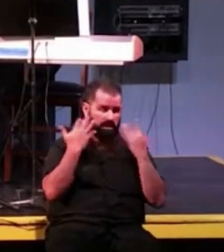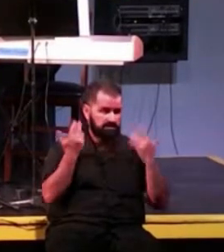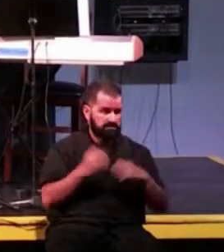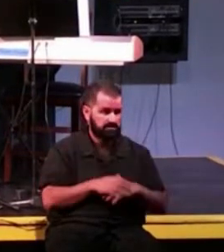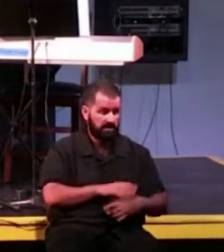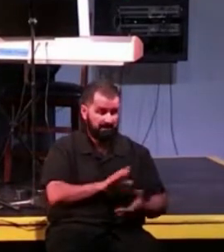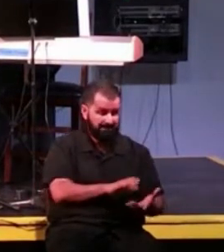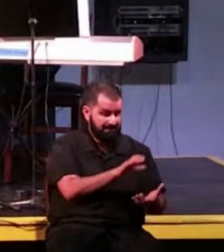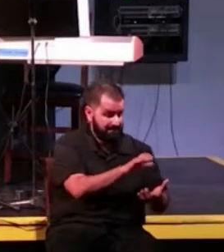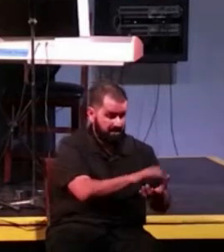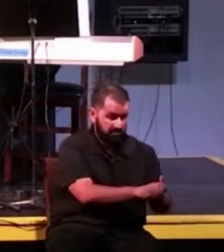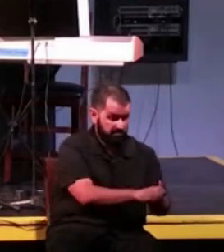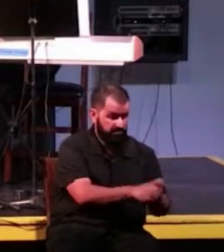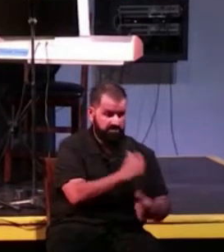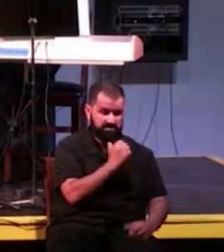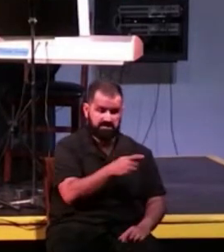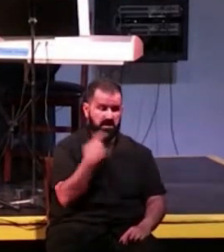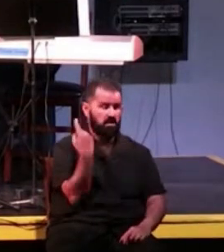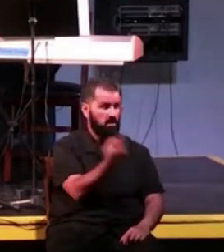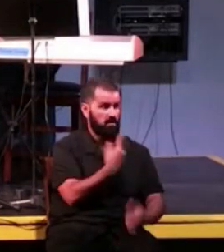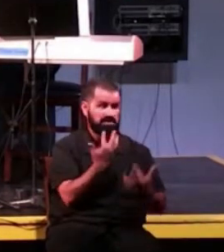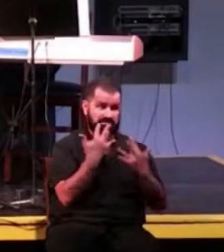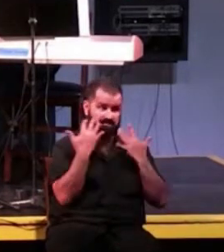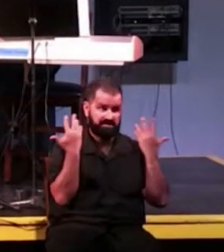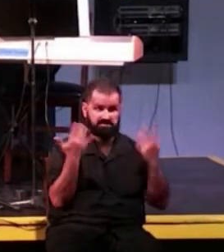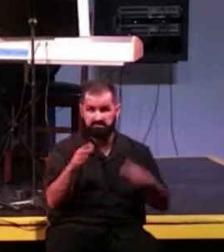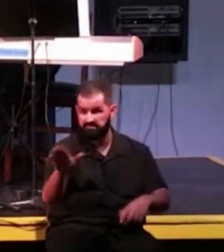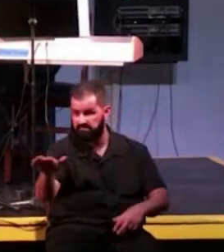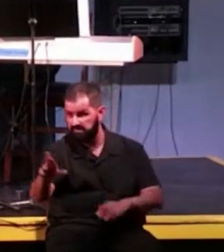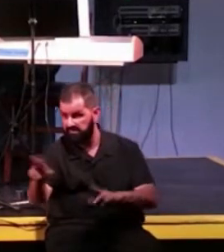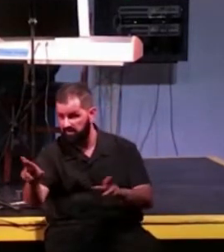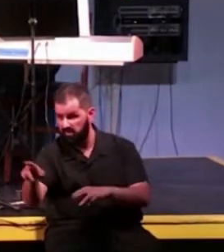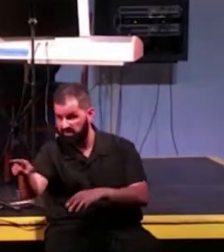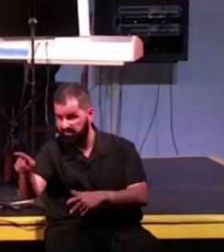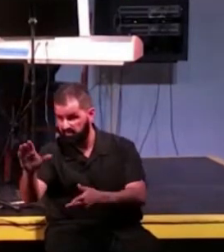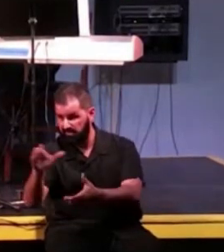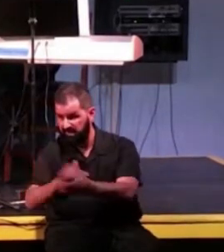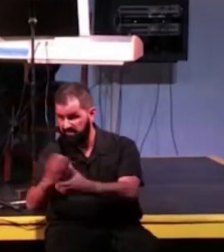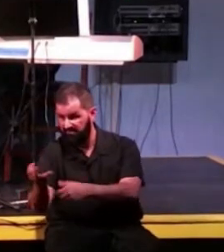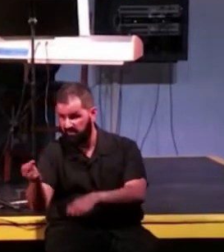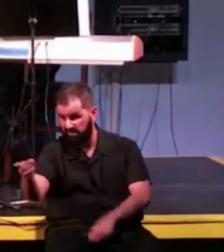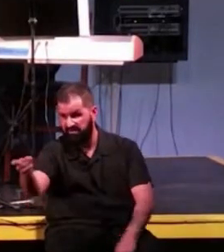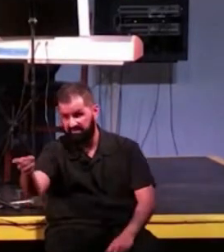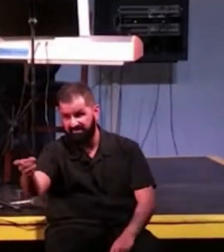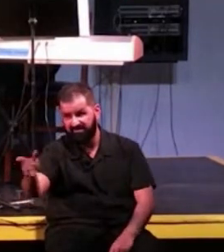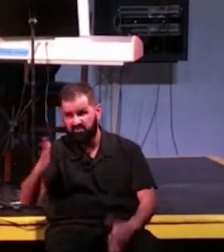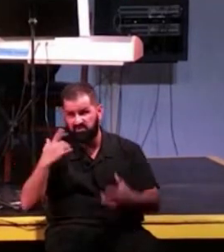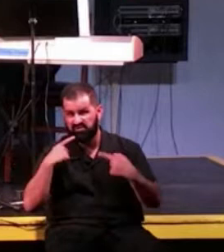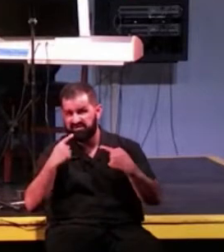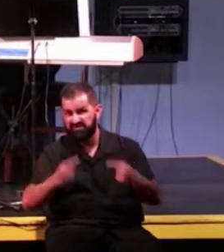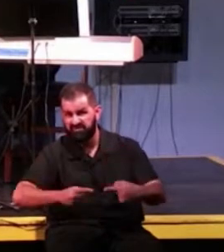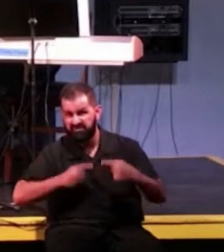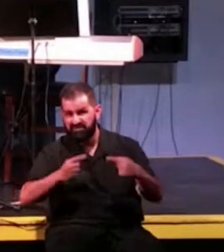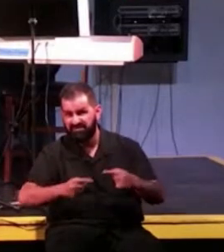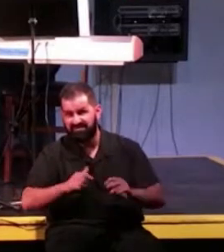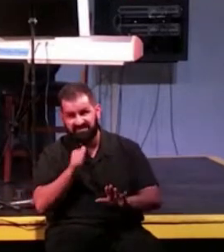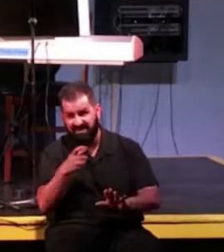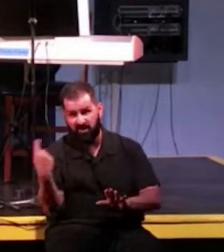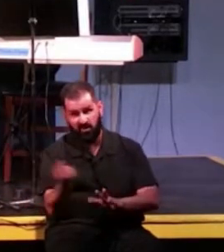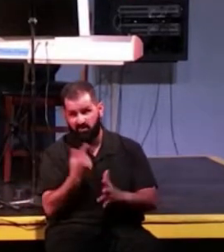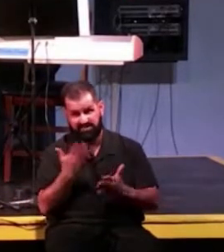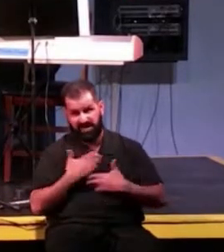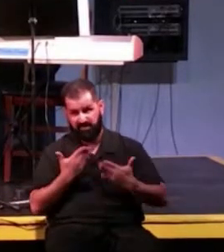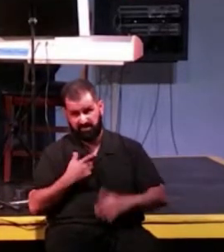Marriage is not always pleasant. Get ready, Frankie, next week. You're going to discover. Marriage is not always pleasant. All my